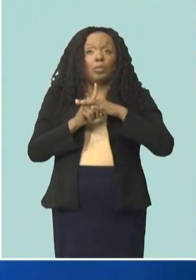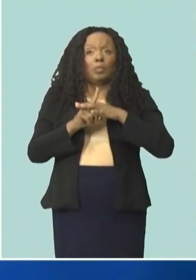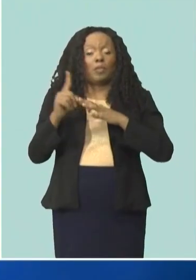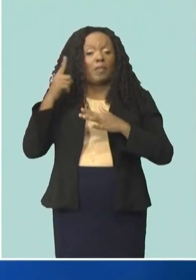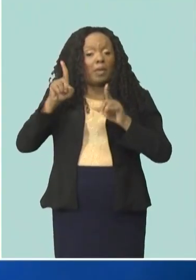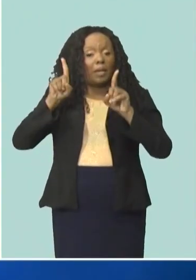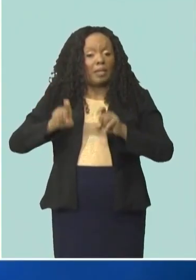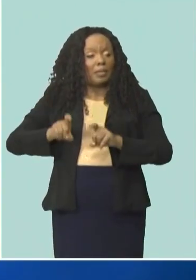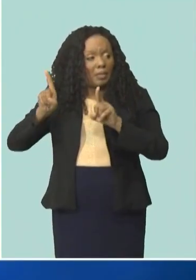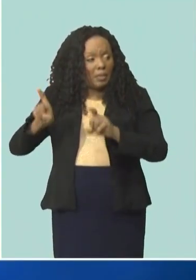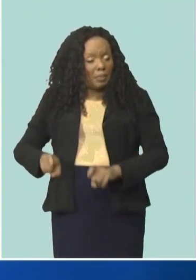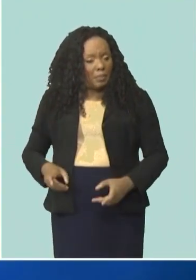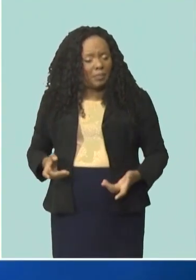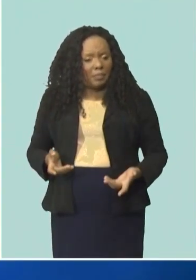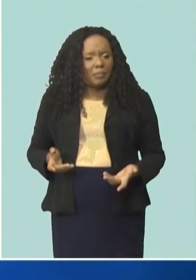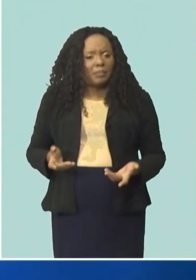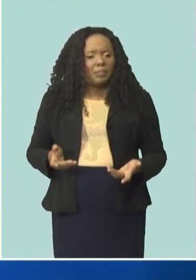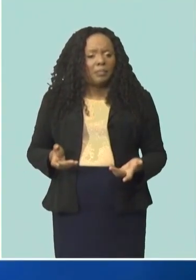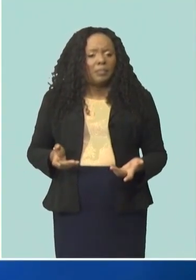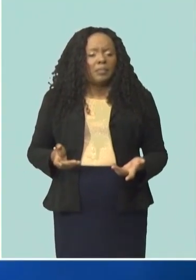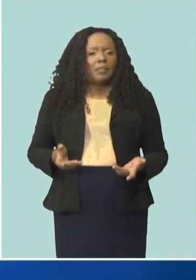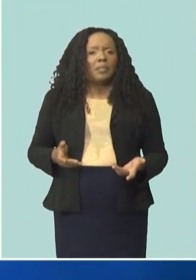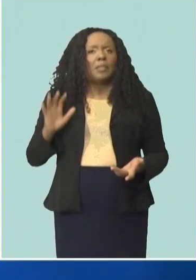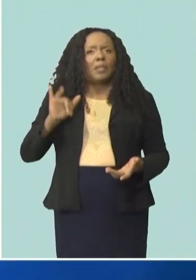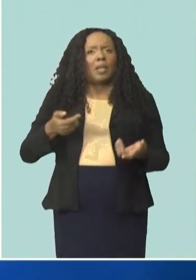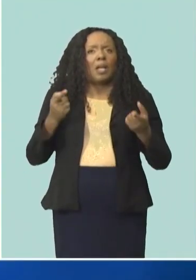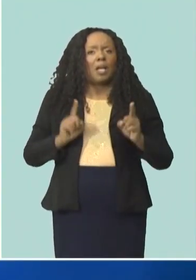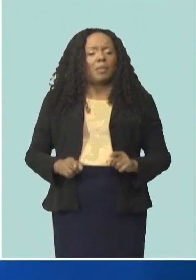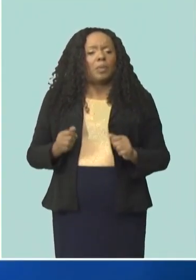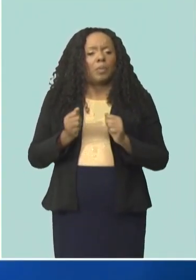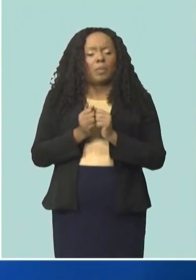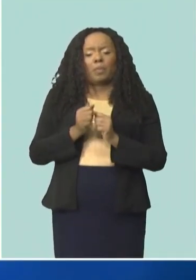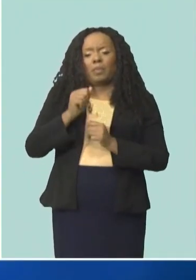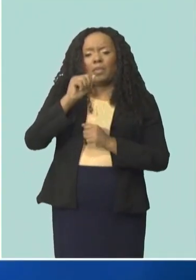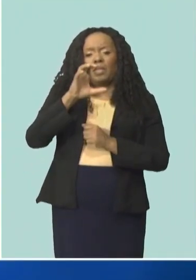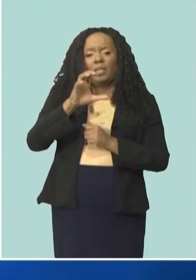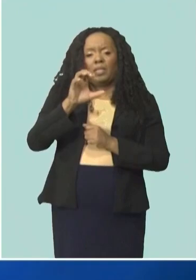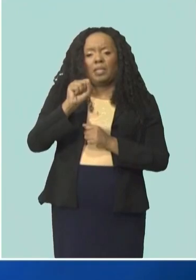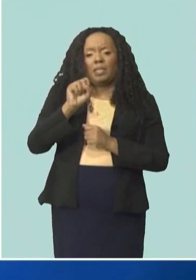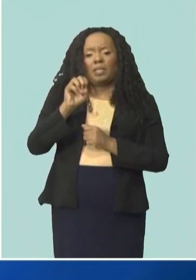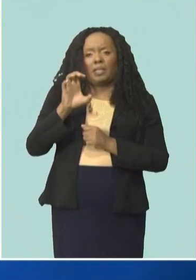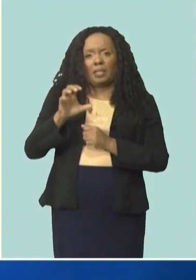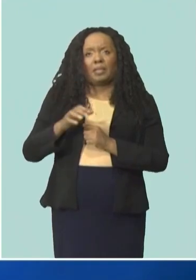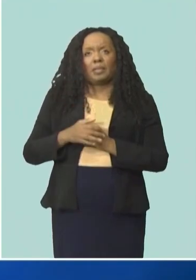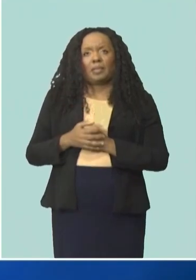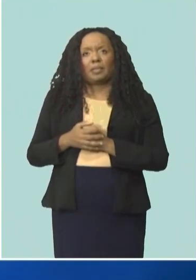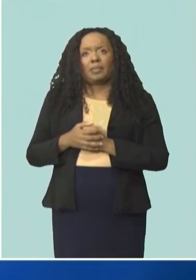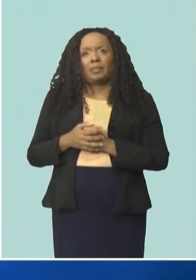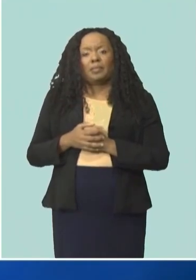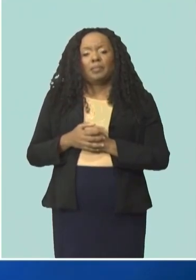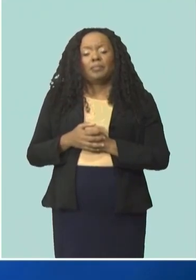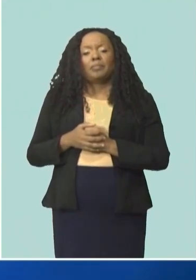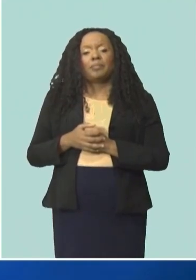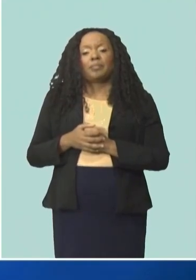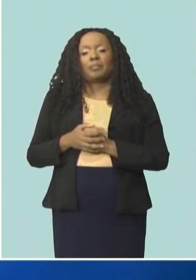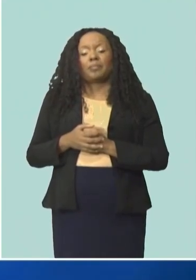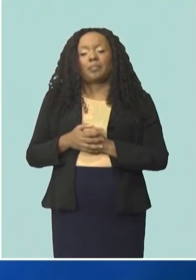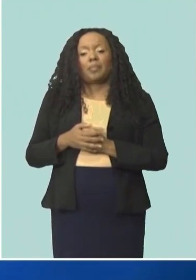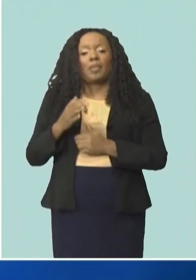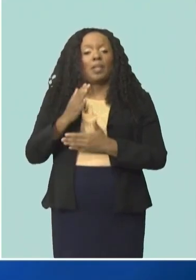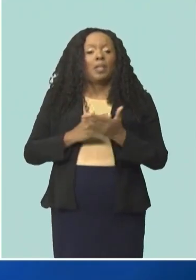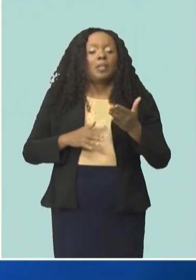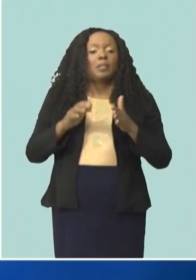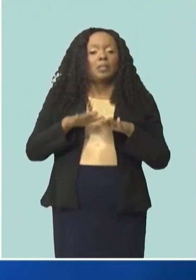especially significant in CSEC, where we enter one number for the